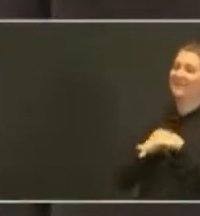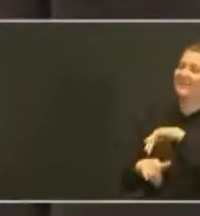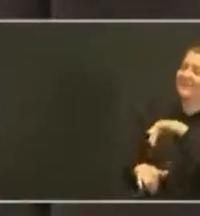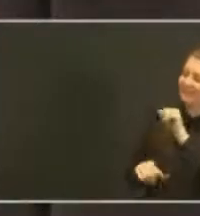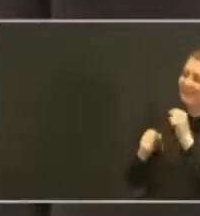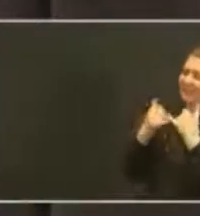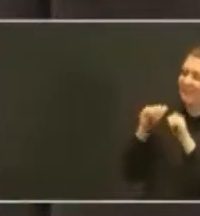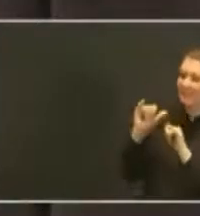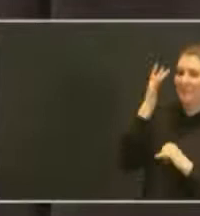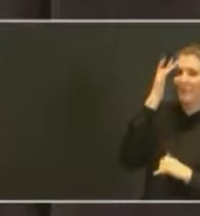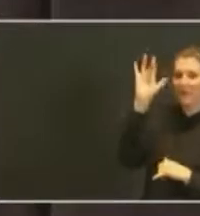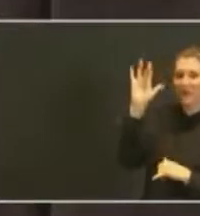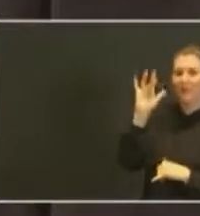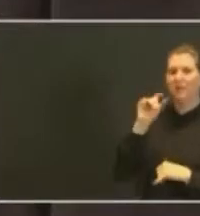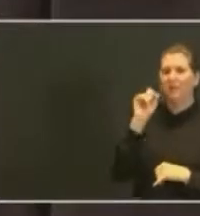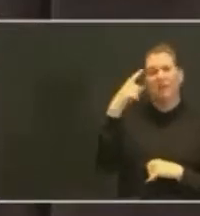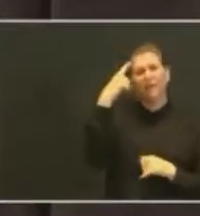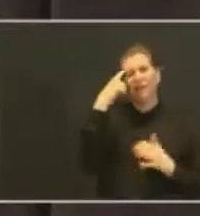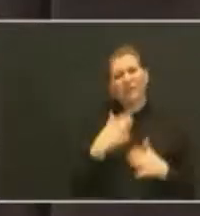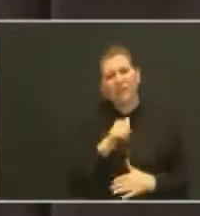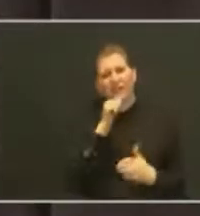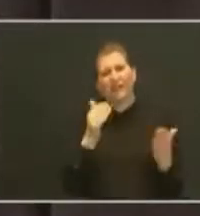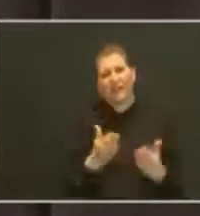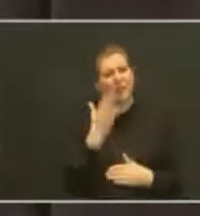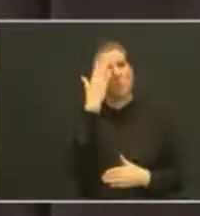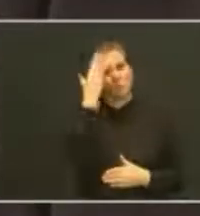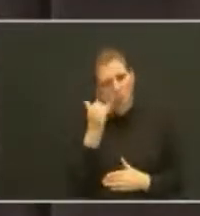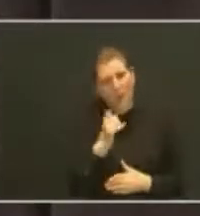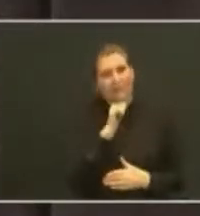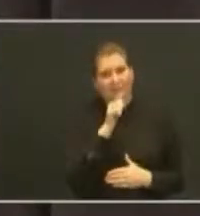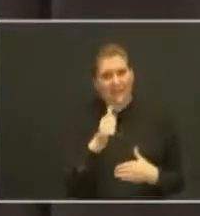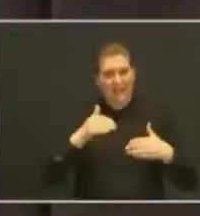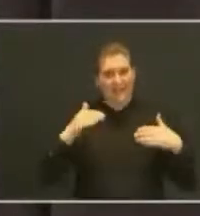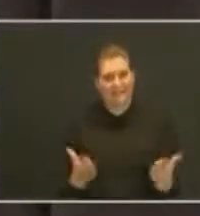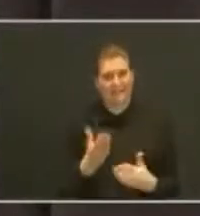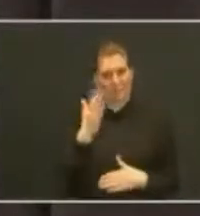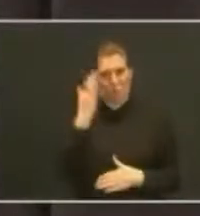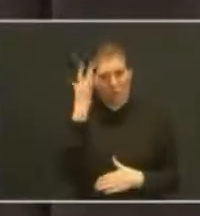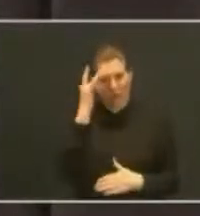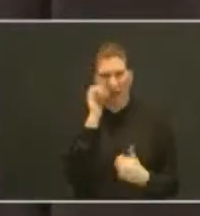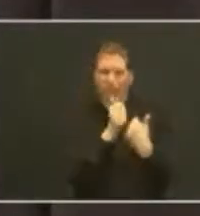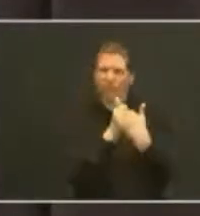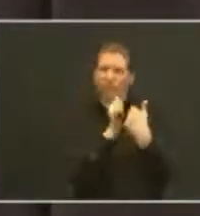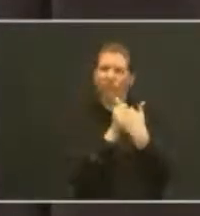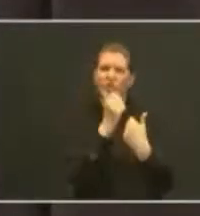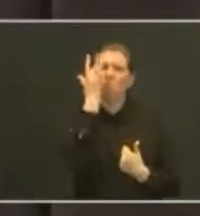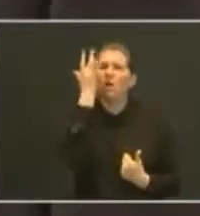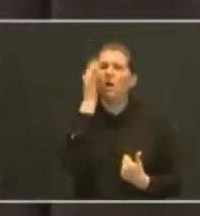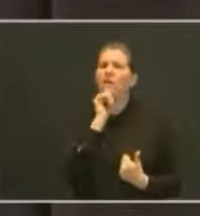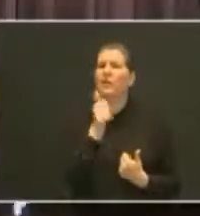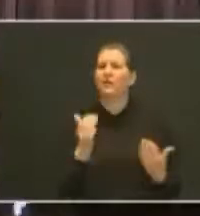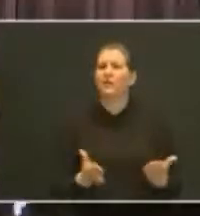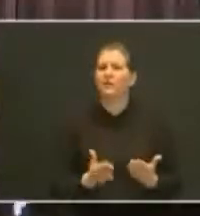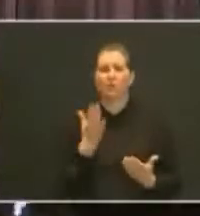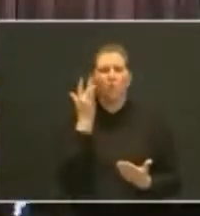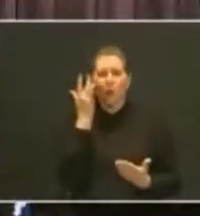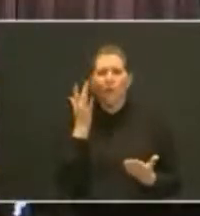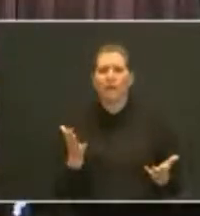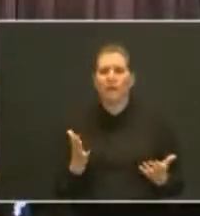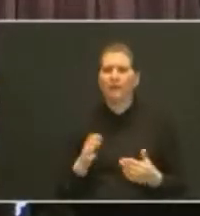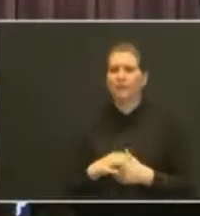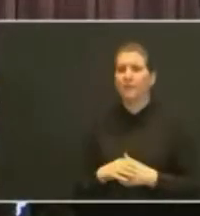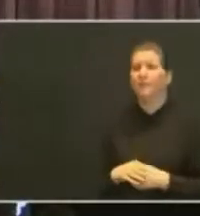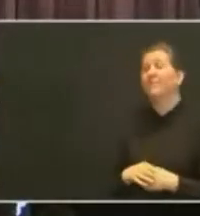a brilliant individual and leader. She has continued to be engaged directly with